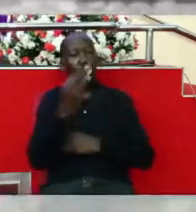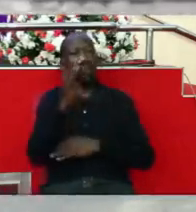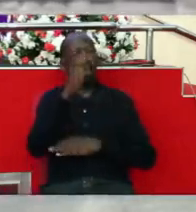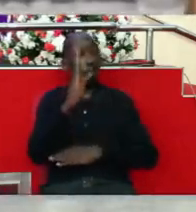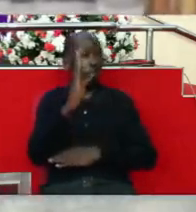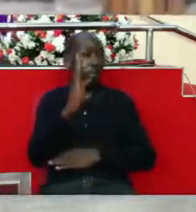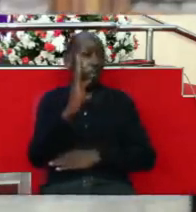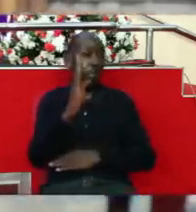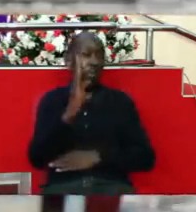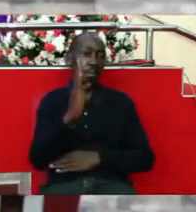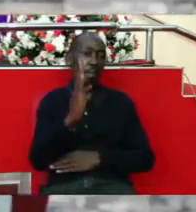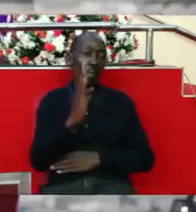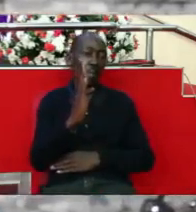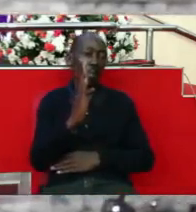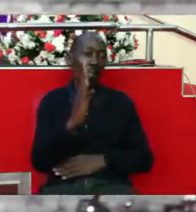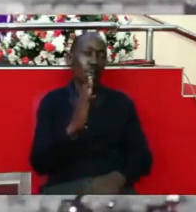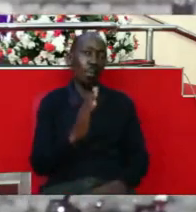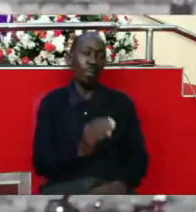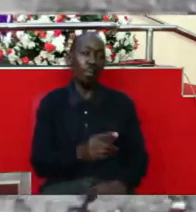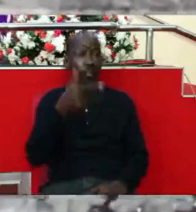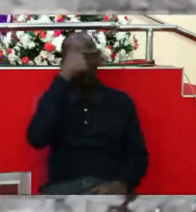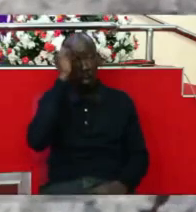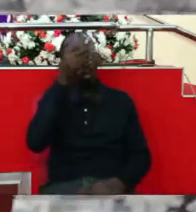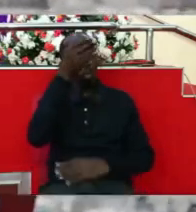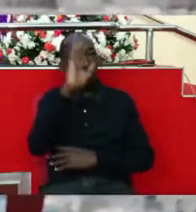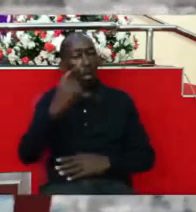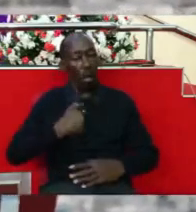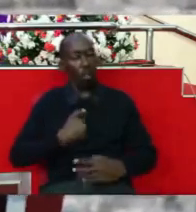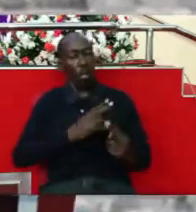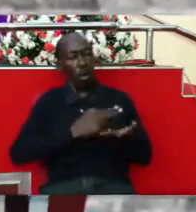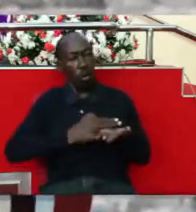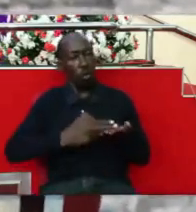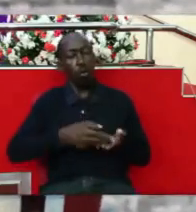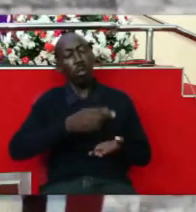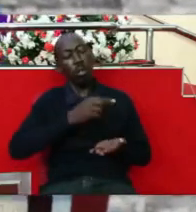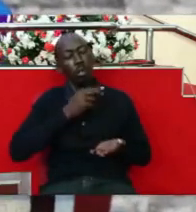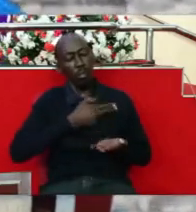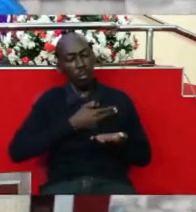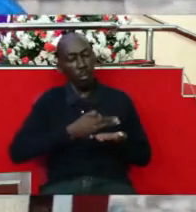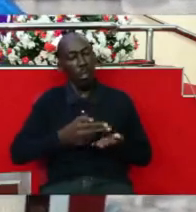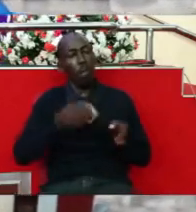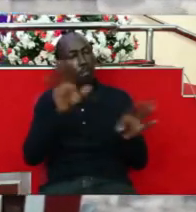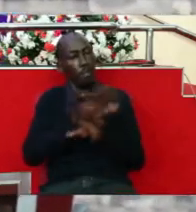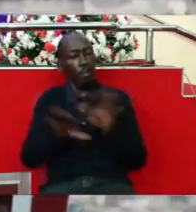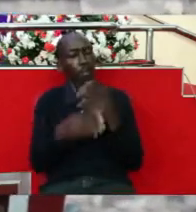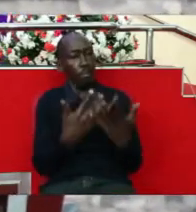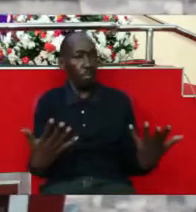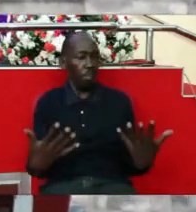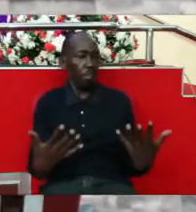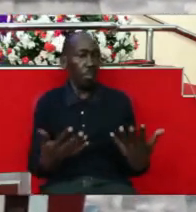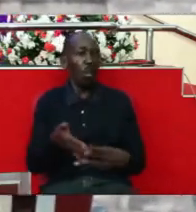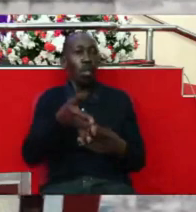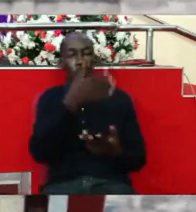yako uone nguvu na uweza mkuu wa Mungu. Because God has a horizon. Kwa sababu Mungu ana mambo mengi. And those things